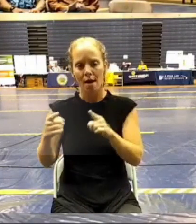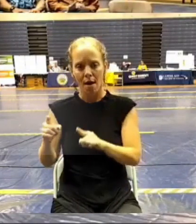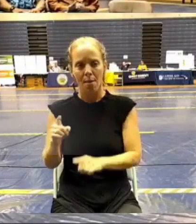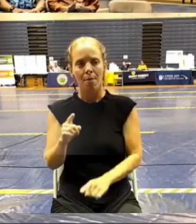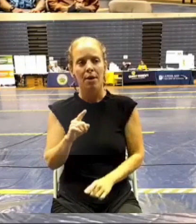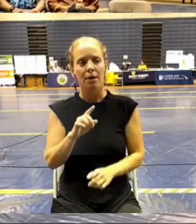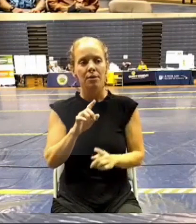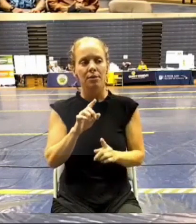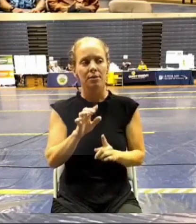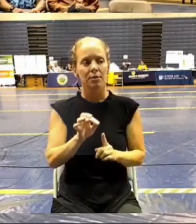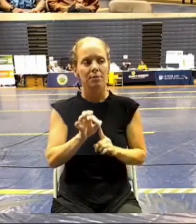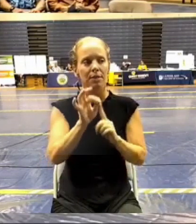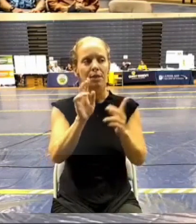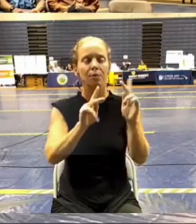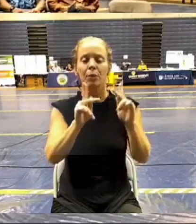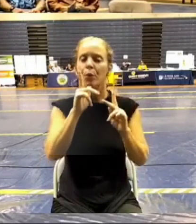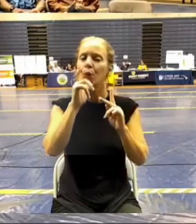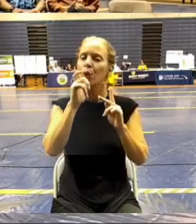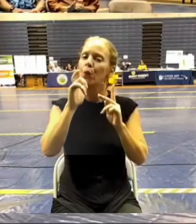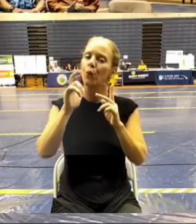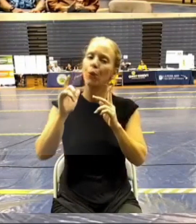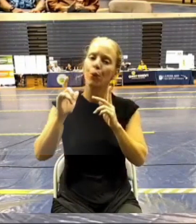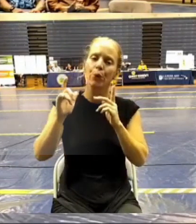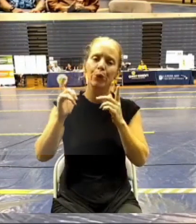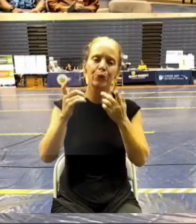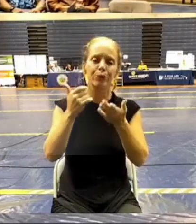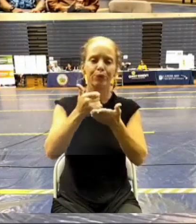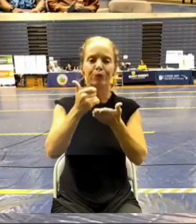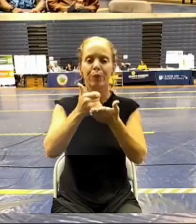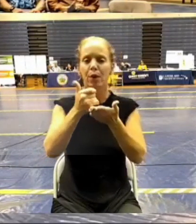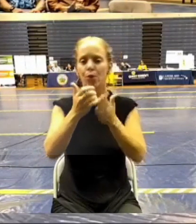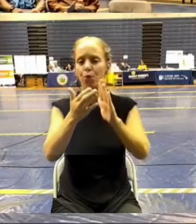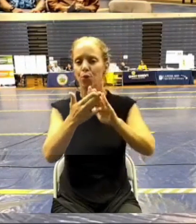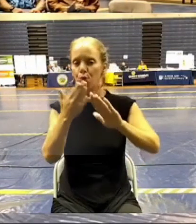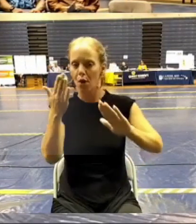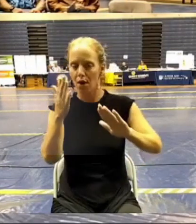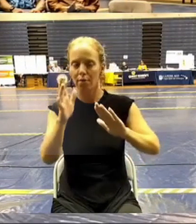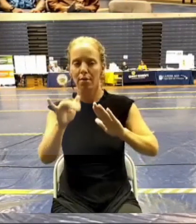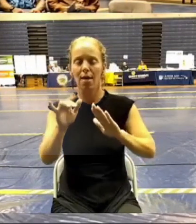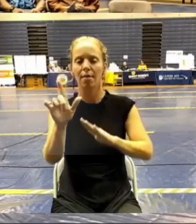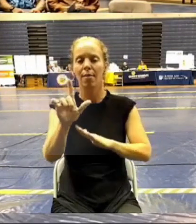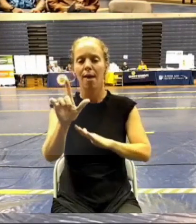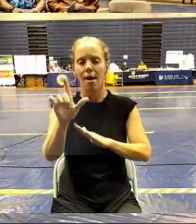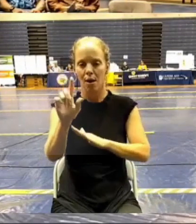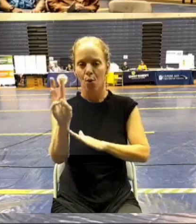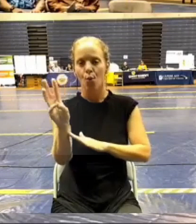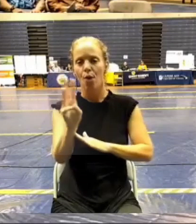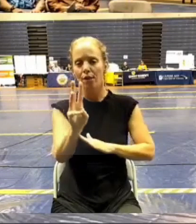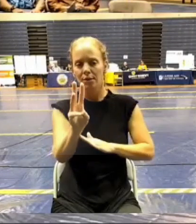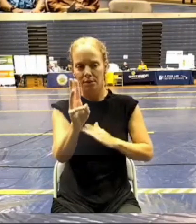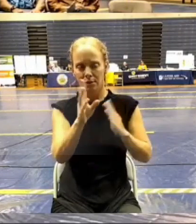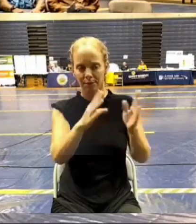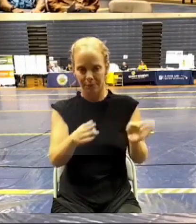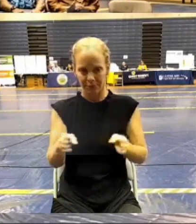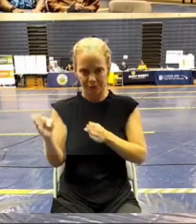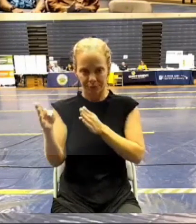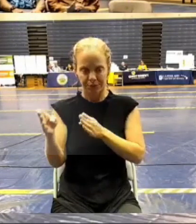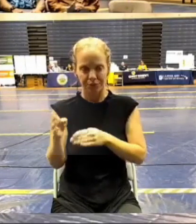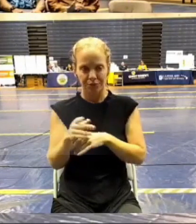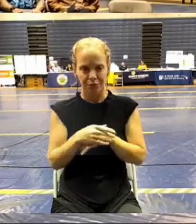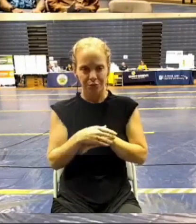wrote the West Maui Community Plan. Fortunately, one of the ladies in that who